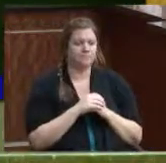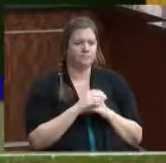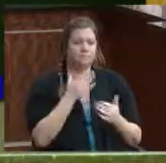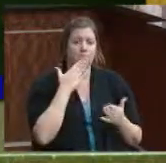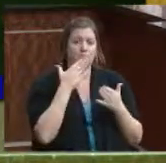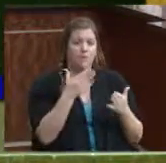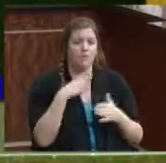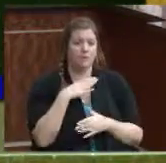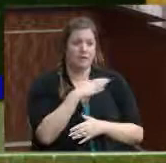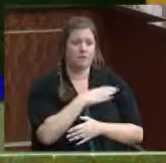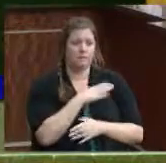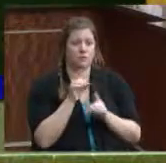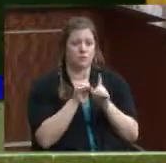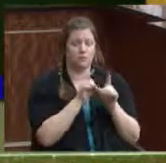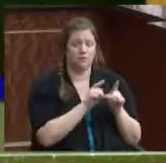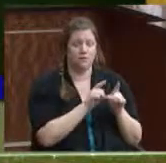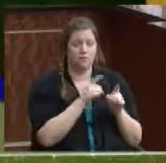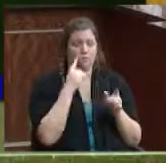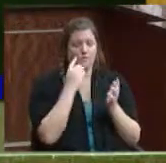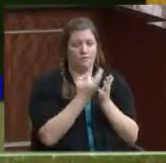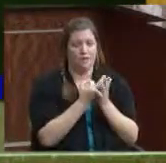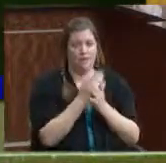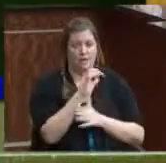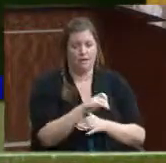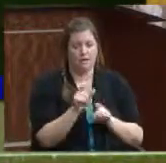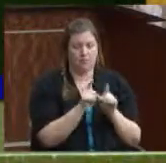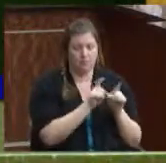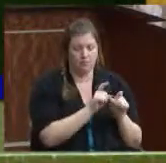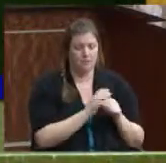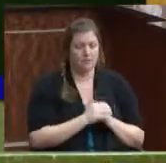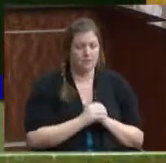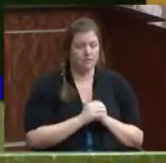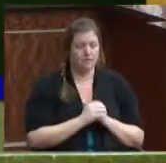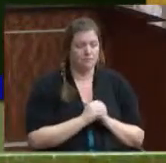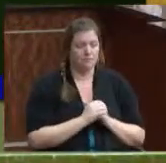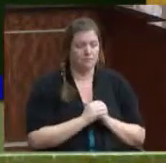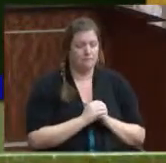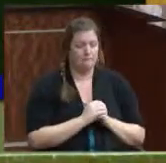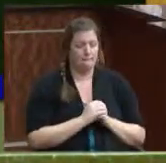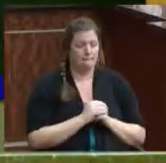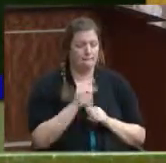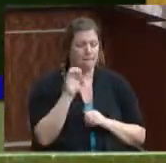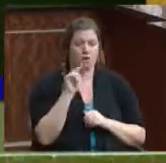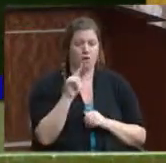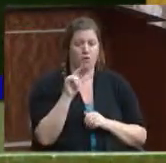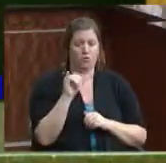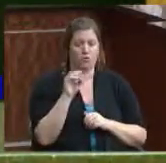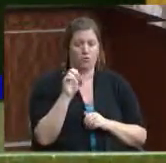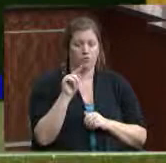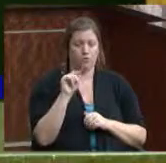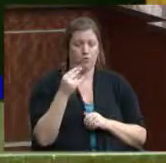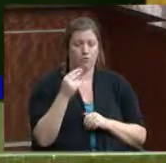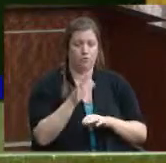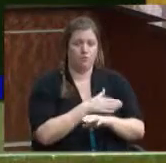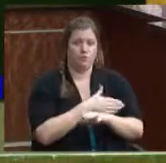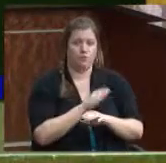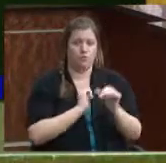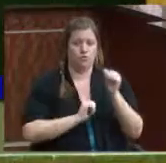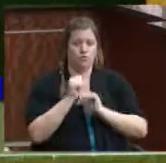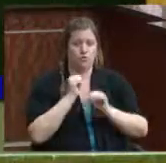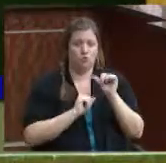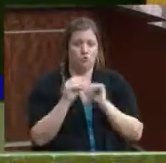the council as well for supporting and funding that as well. The Laurel Youth Music Showcase, I